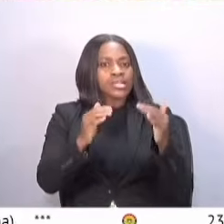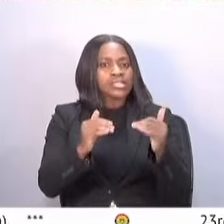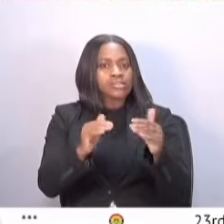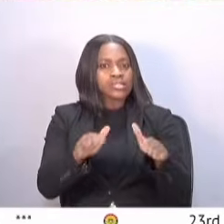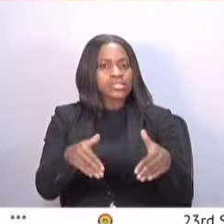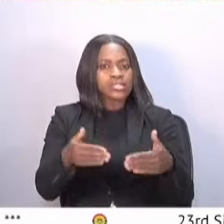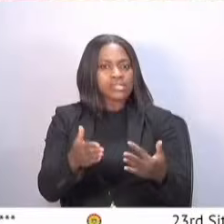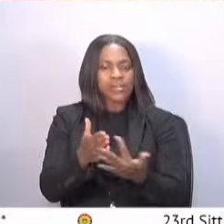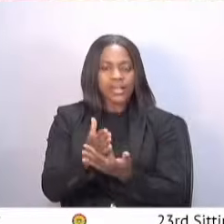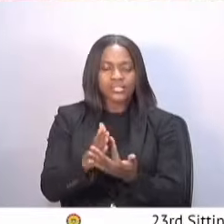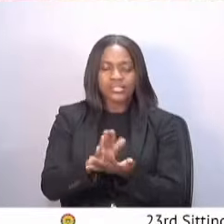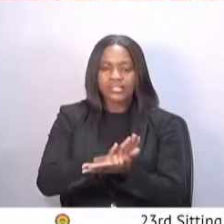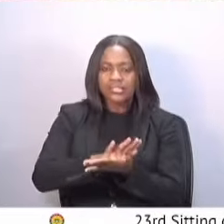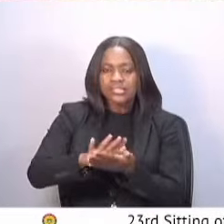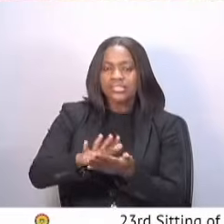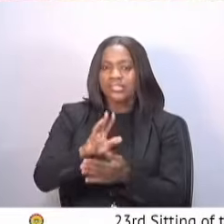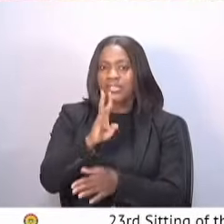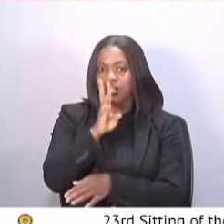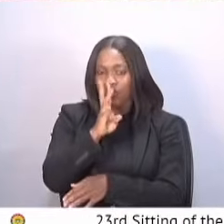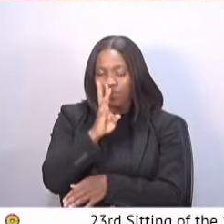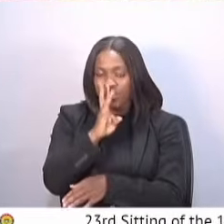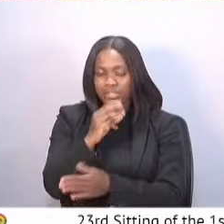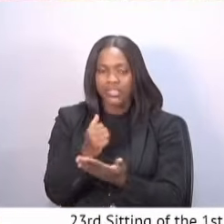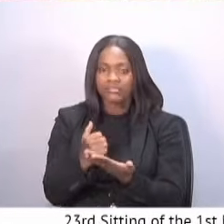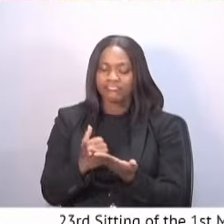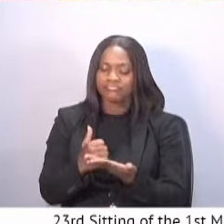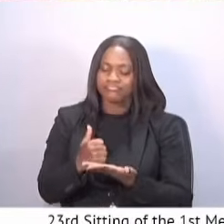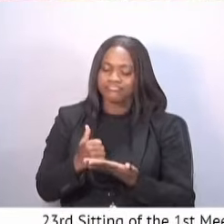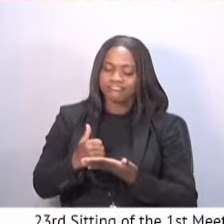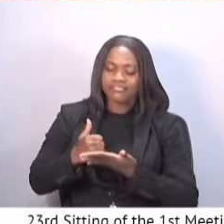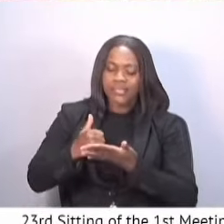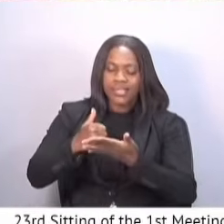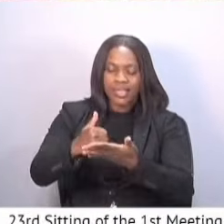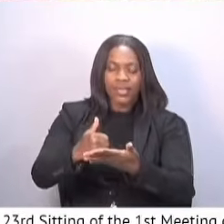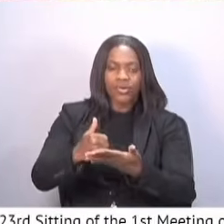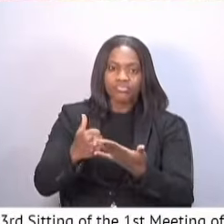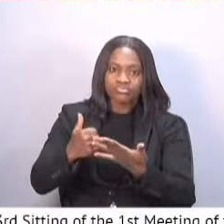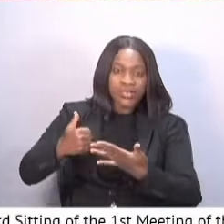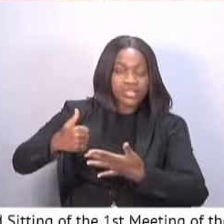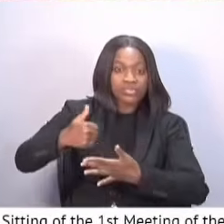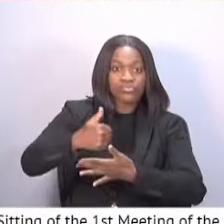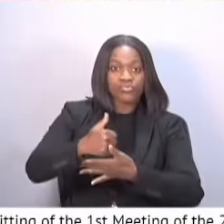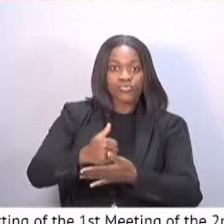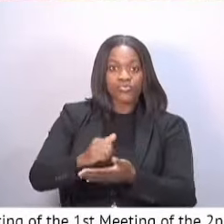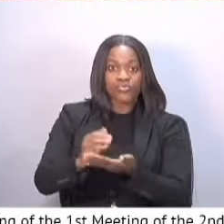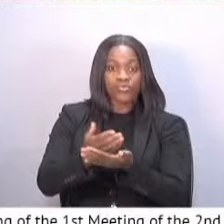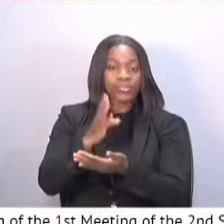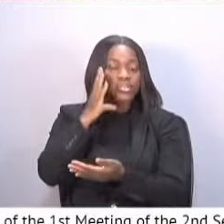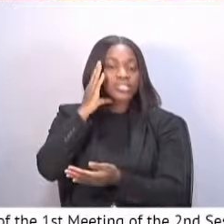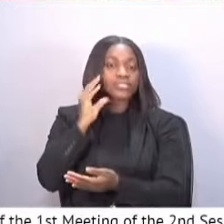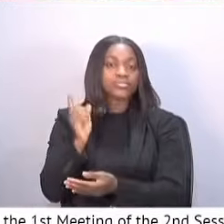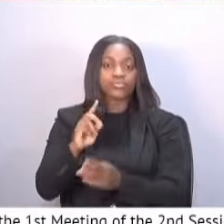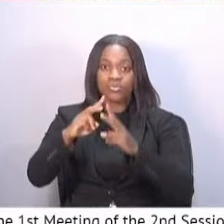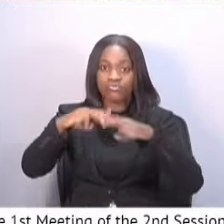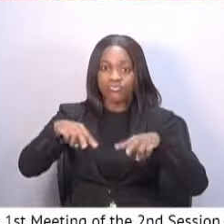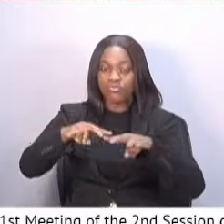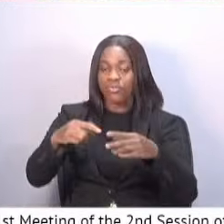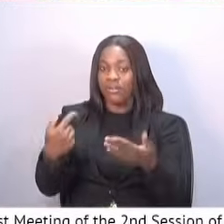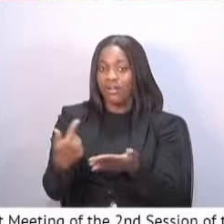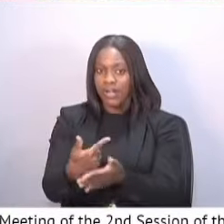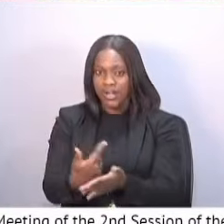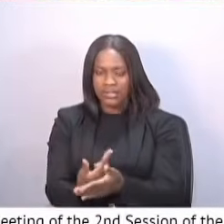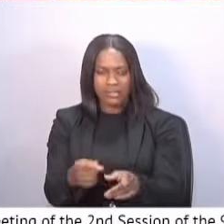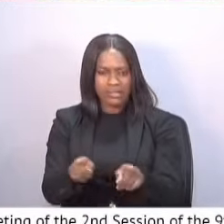clean water and improve the cooking experience in rural Ghana, while also attracting